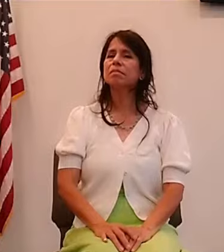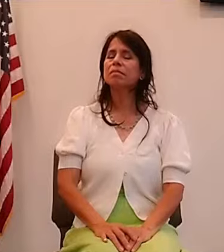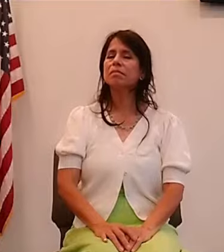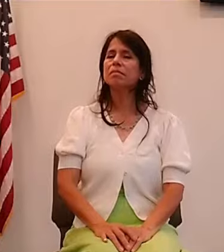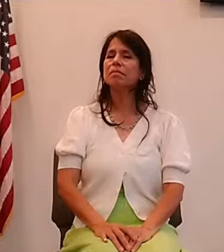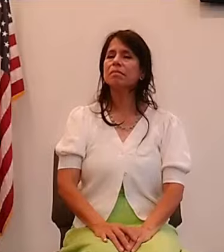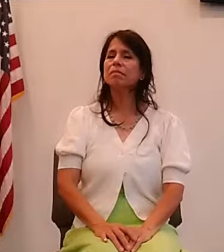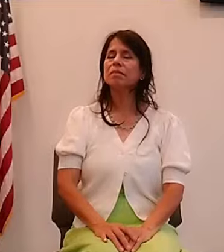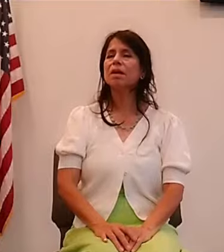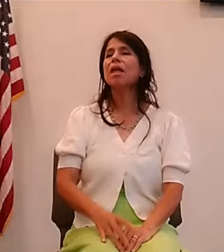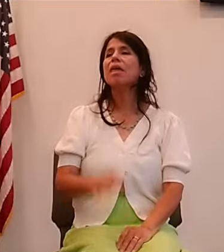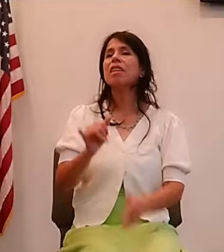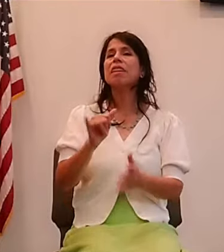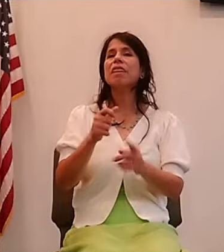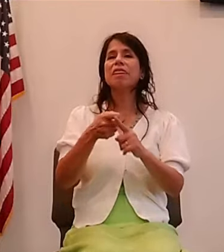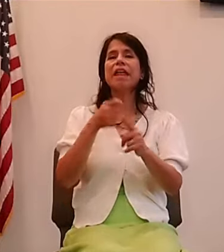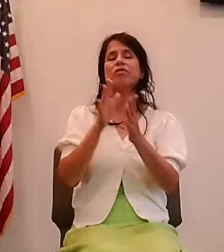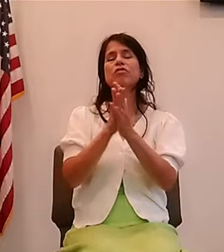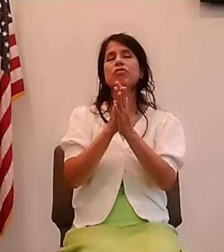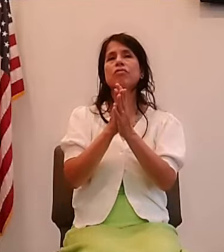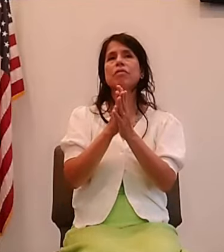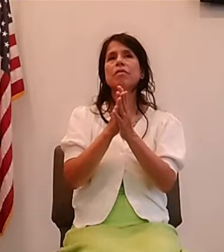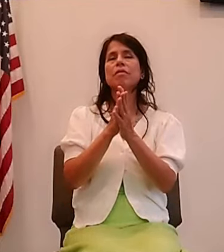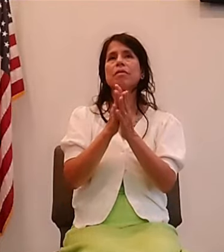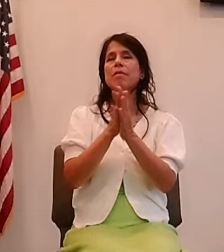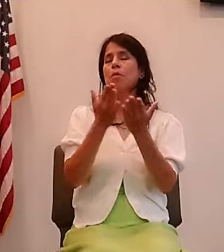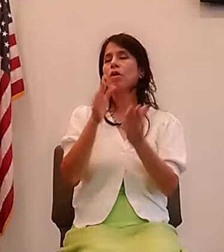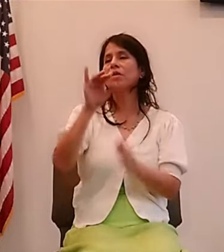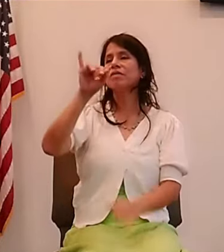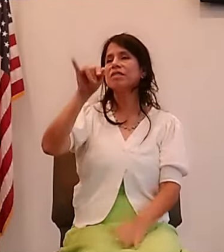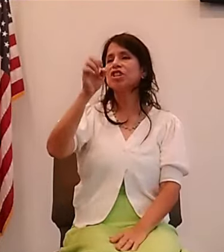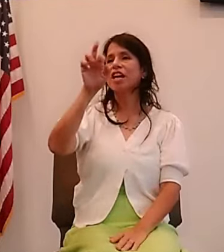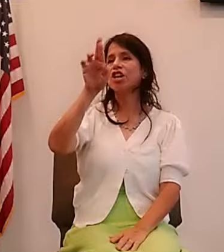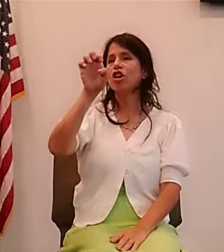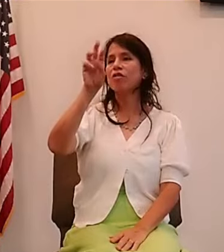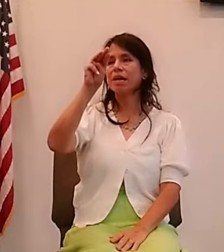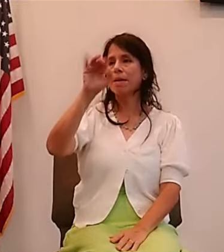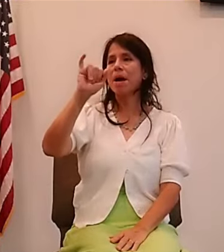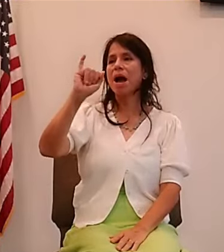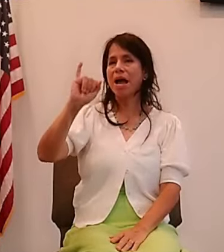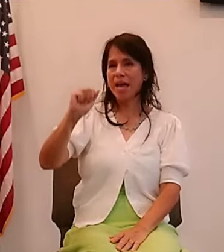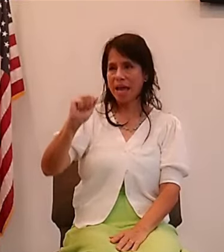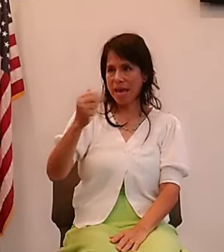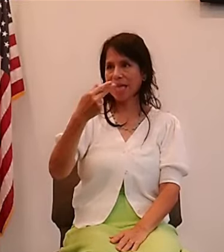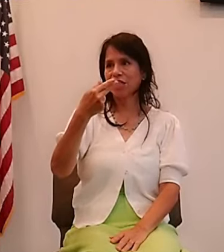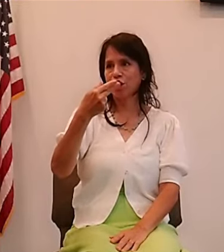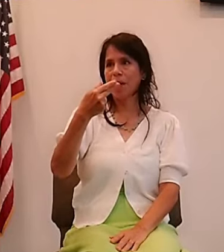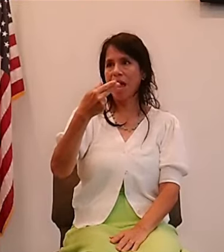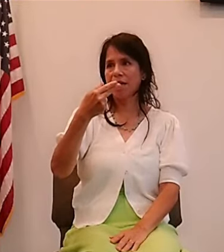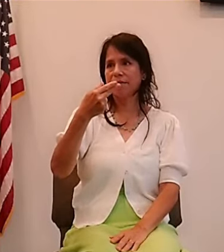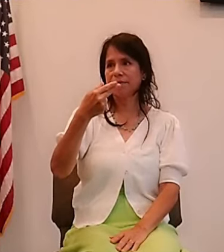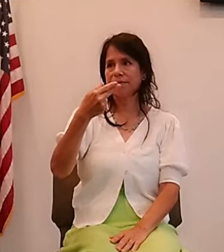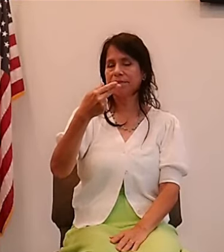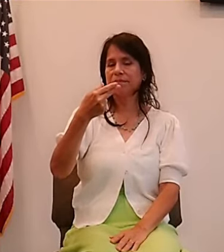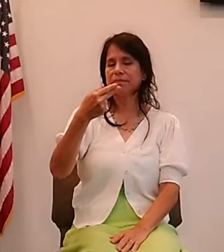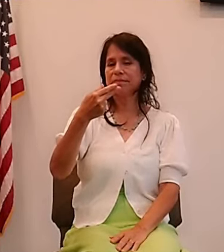that's Jeremiah, or it's attributed to Jeremiah, I don't know which, but it sounds